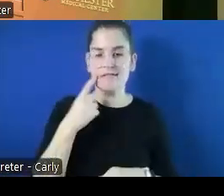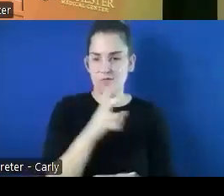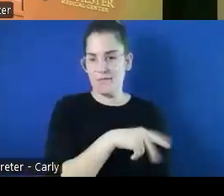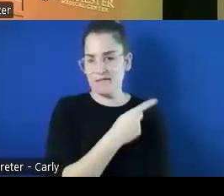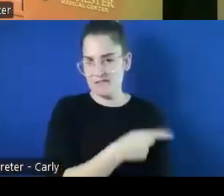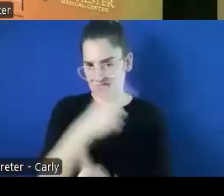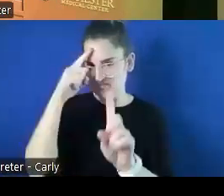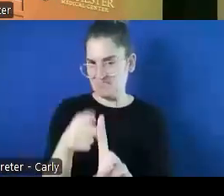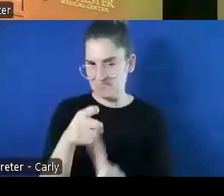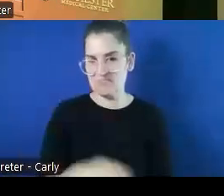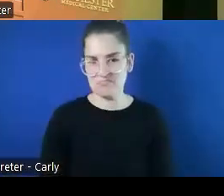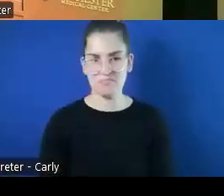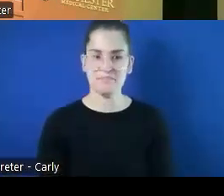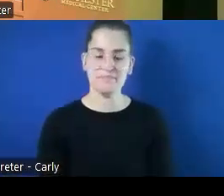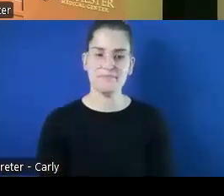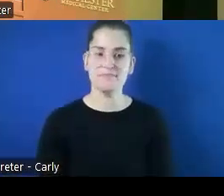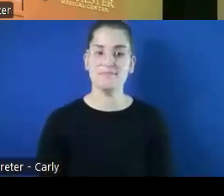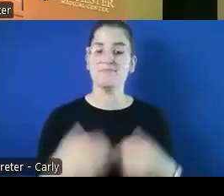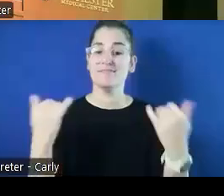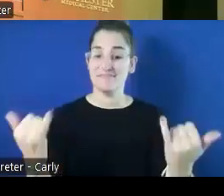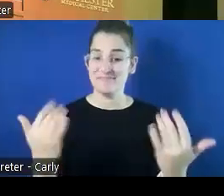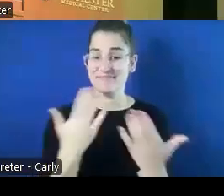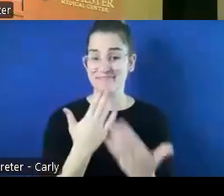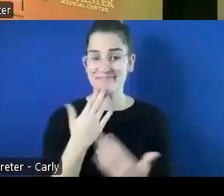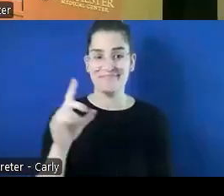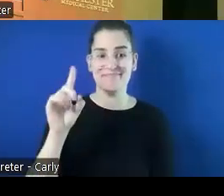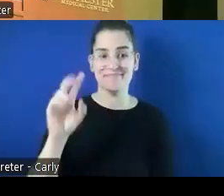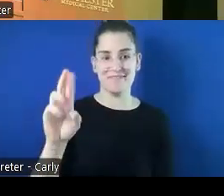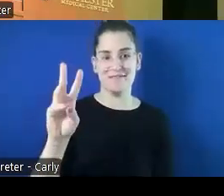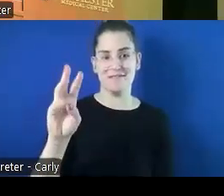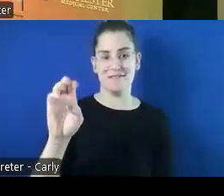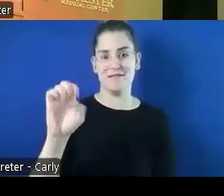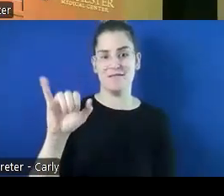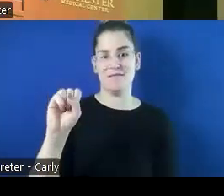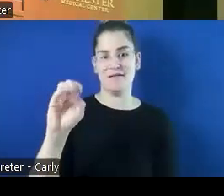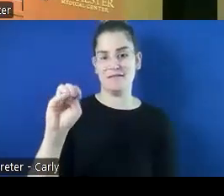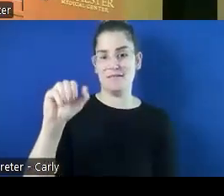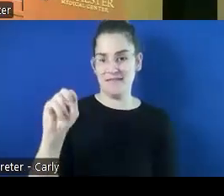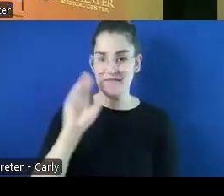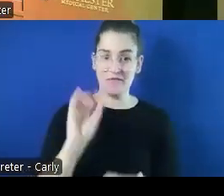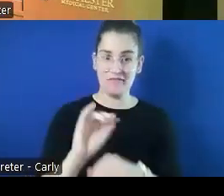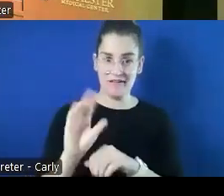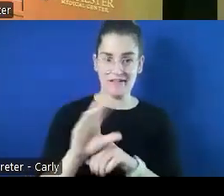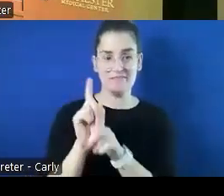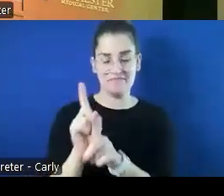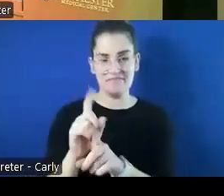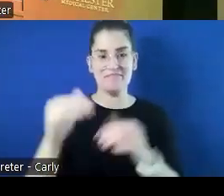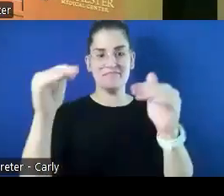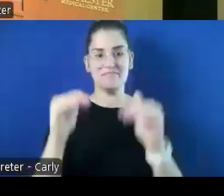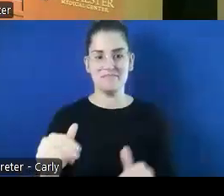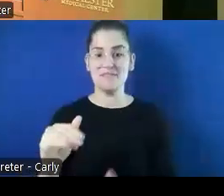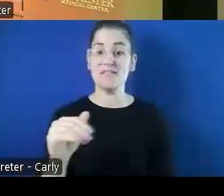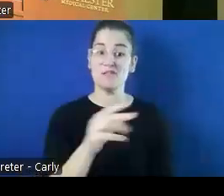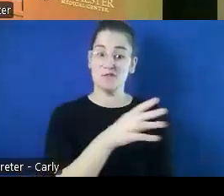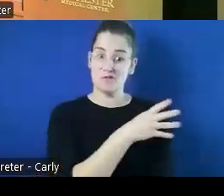patients. And with that, I'd like to thank Dr. Weissman for his guidance and mentorship, Sergeant Gallagher of the Rochester Police Department